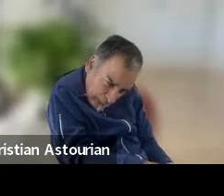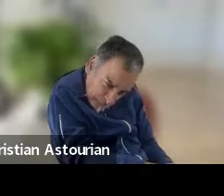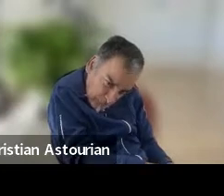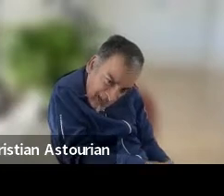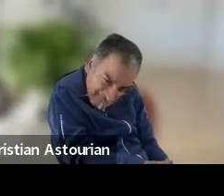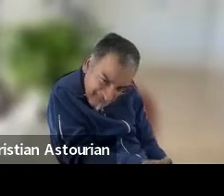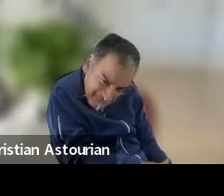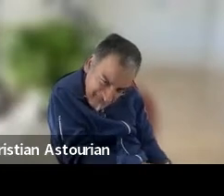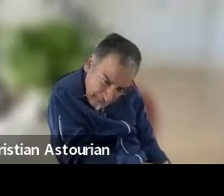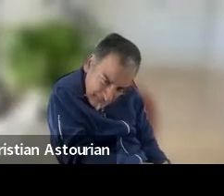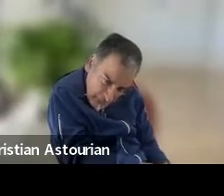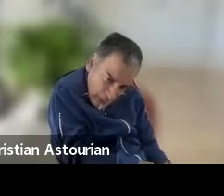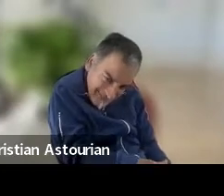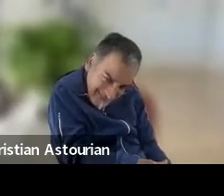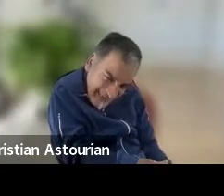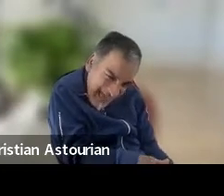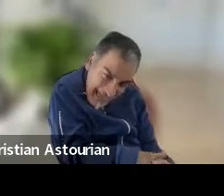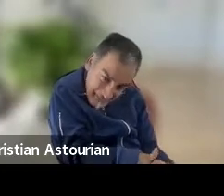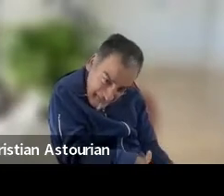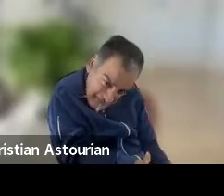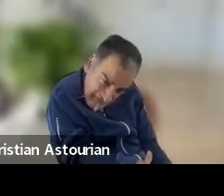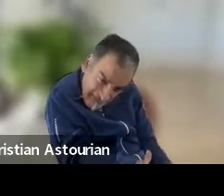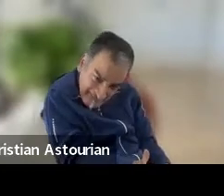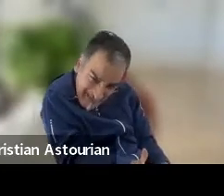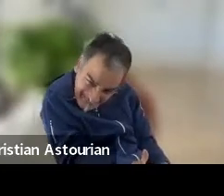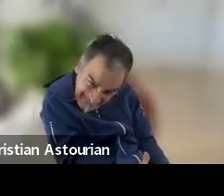People also who have refused or delayed